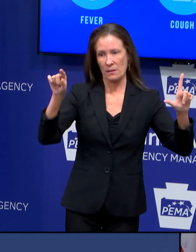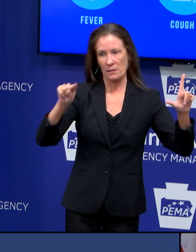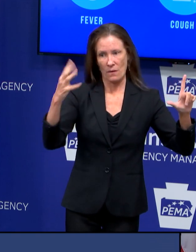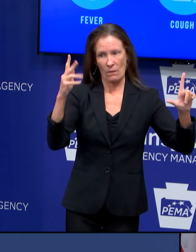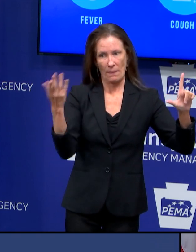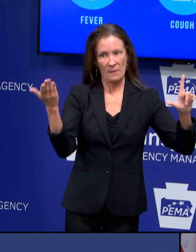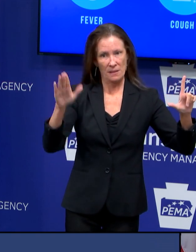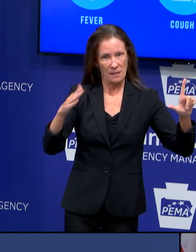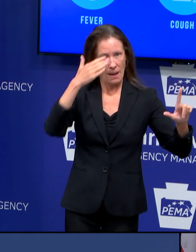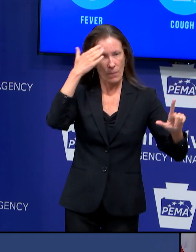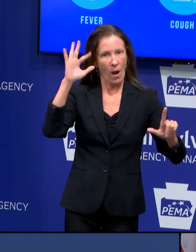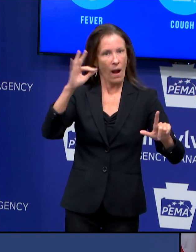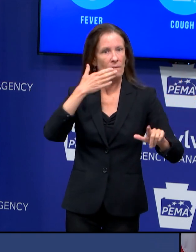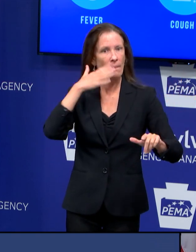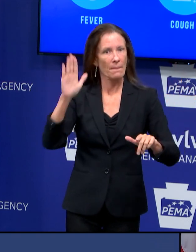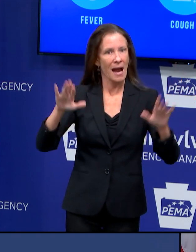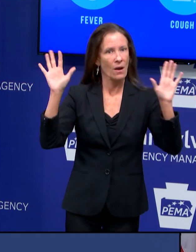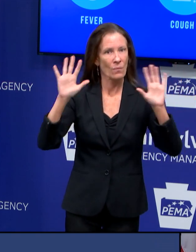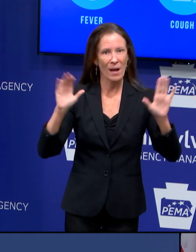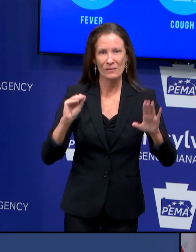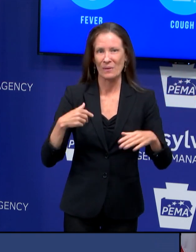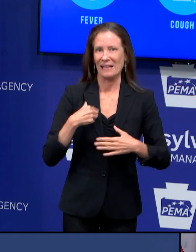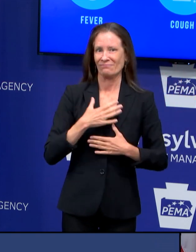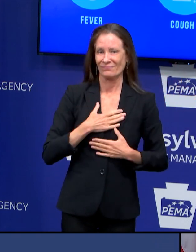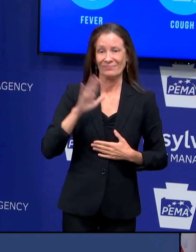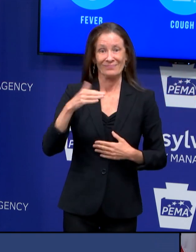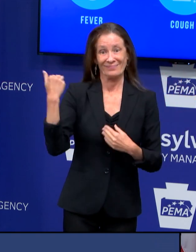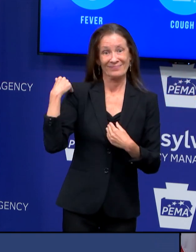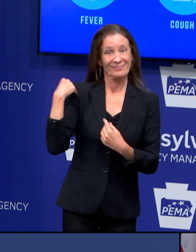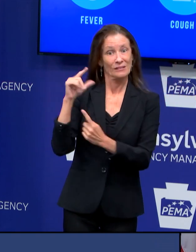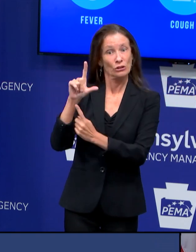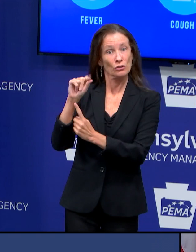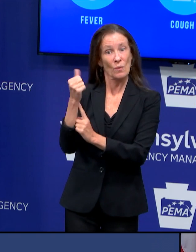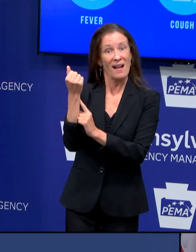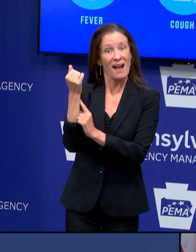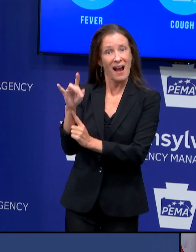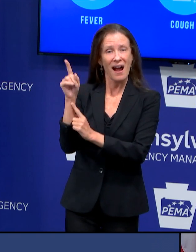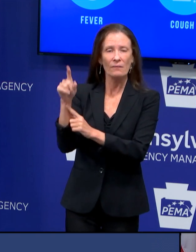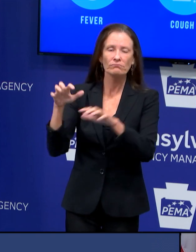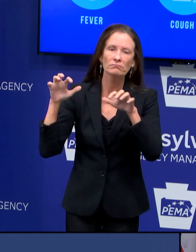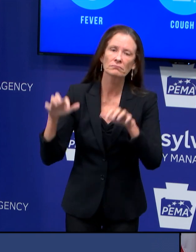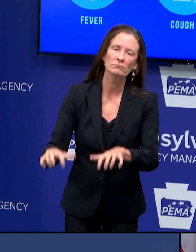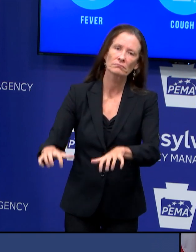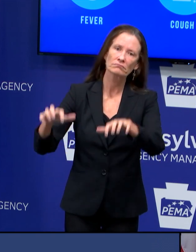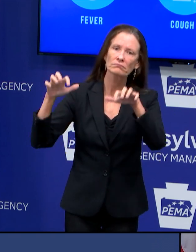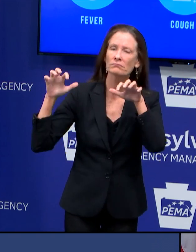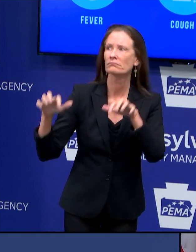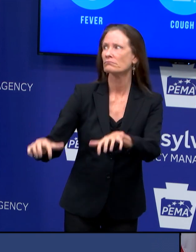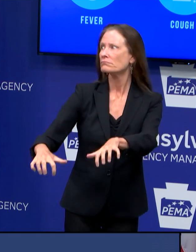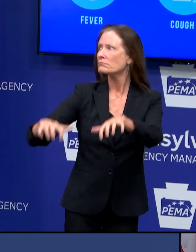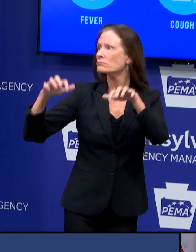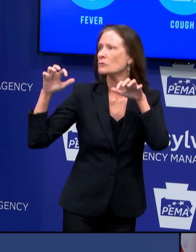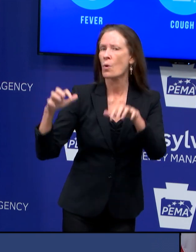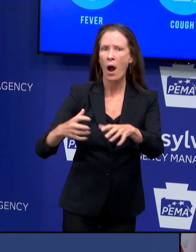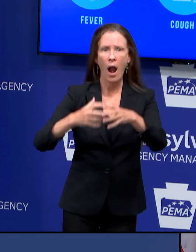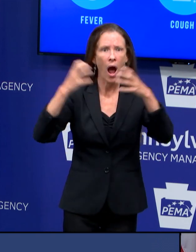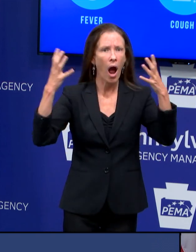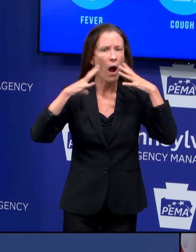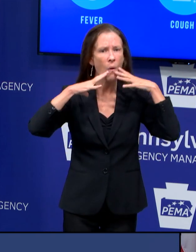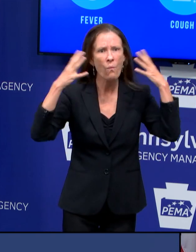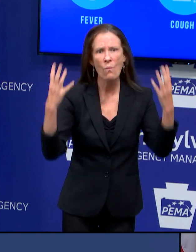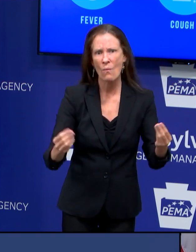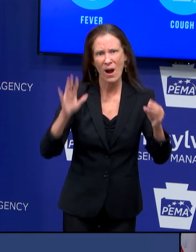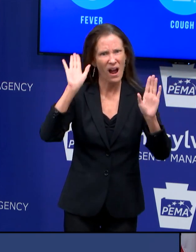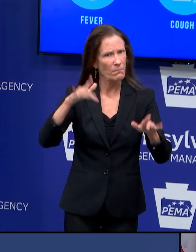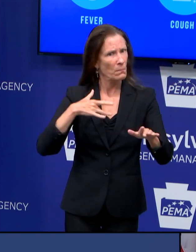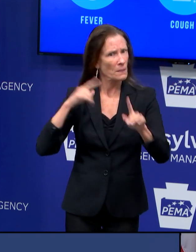as 2018, which was the wettest year on record for many parts of the state, we saw the effects of non-tropical weather systems